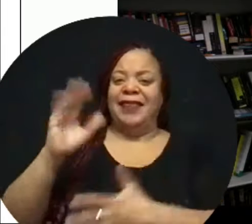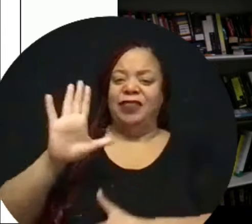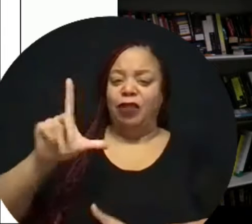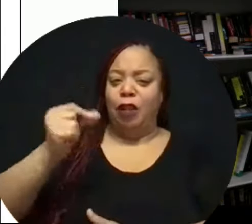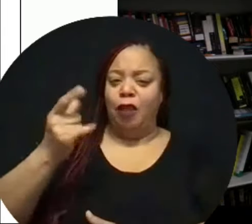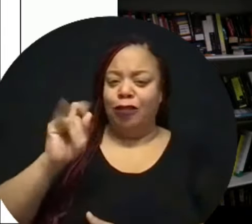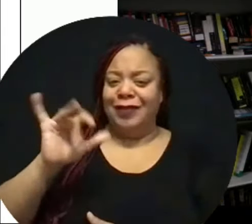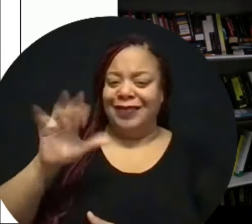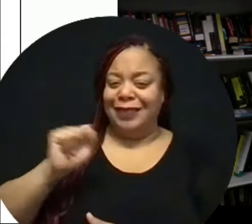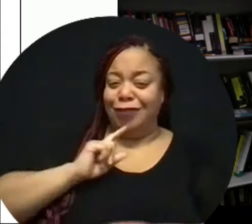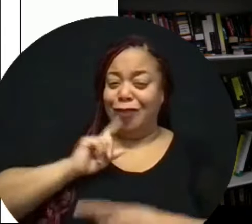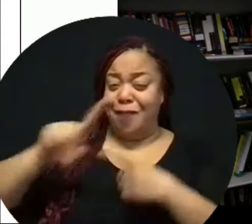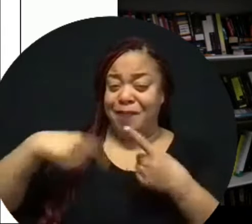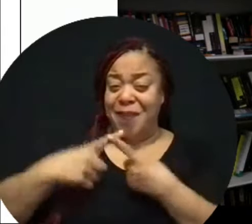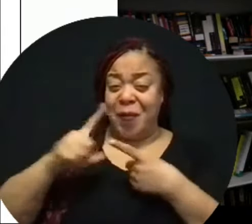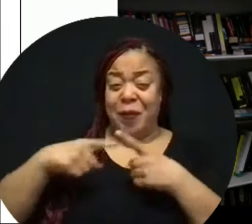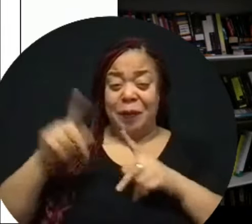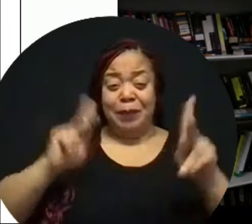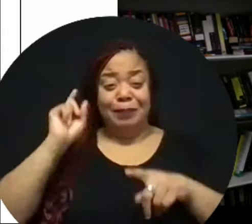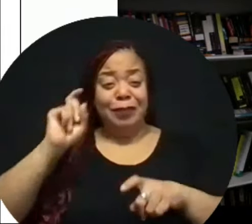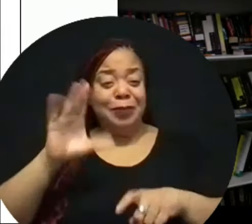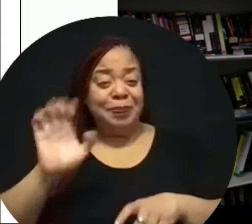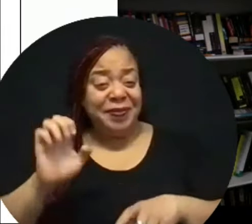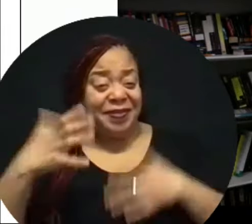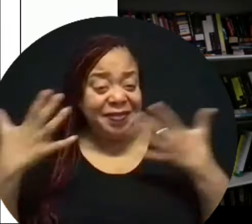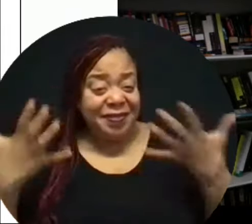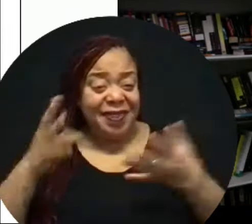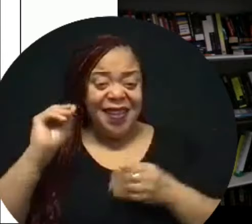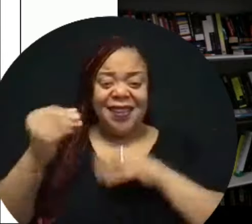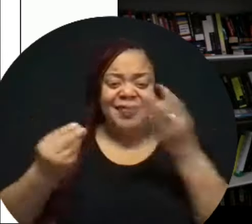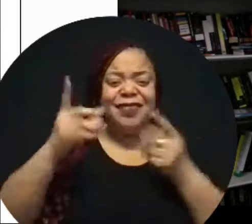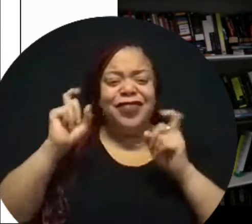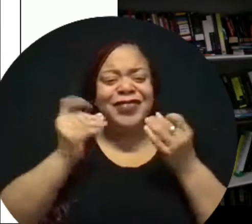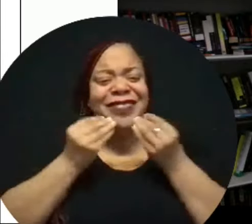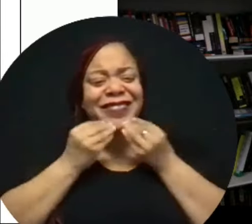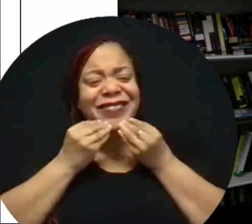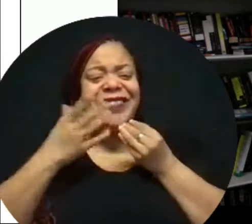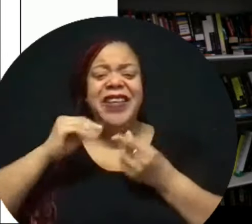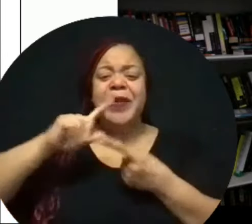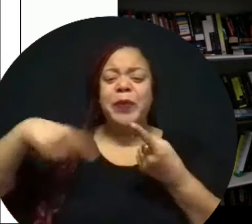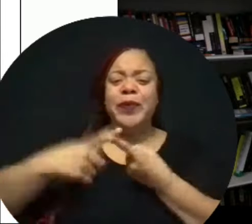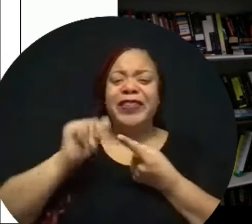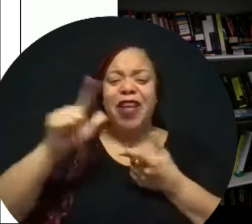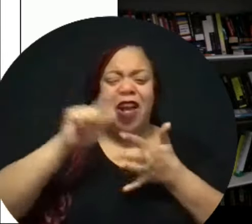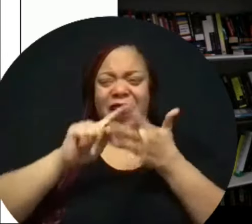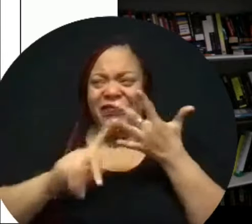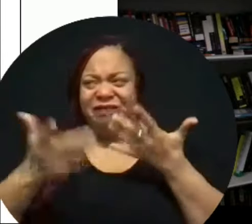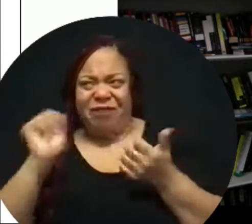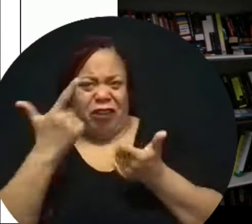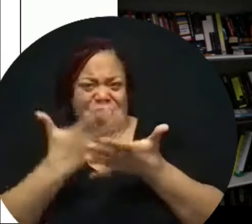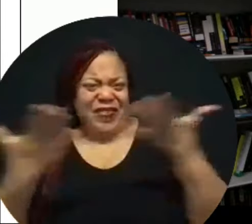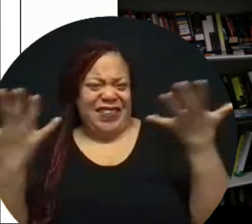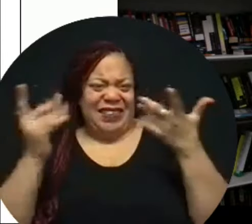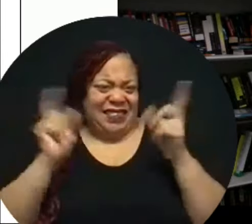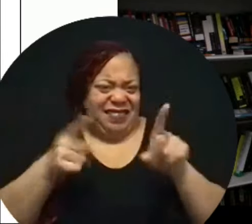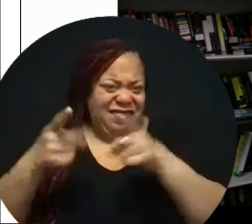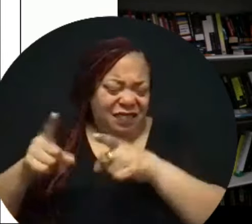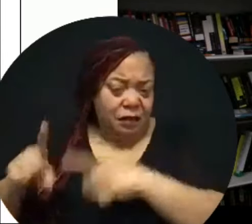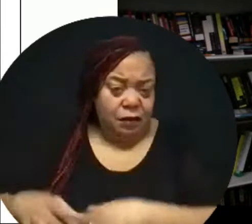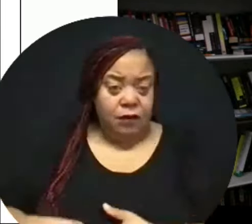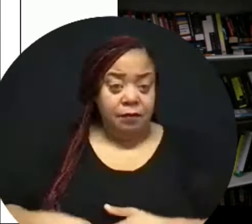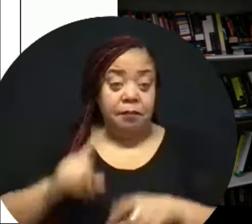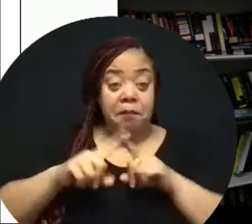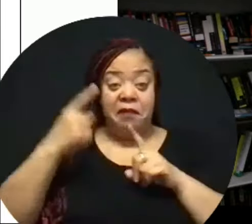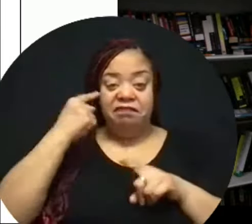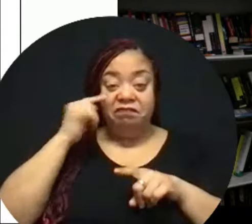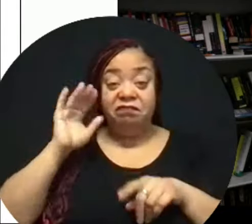and often in relation to indigenous people as well, to create all kinds of alternatives. And I think, that will come out more when